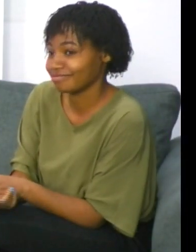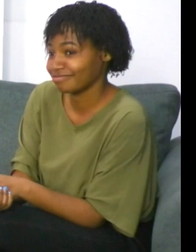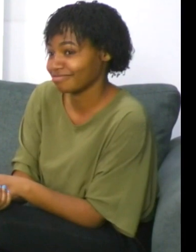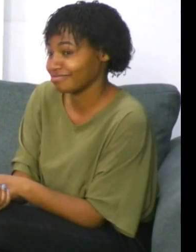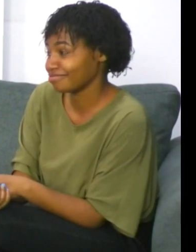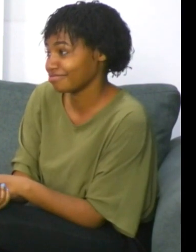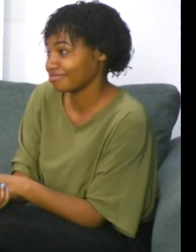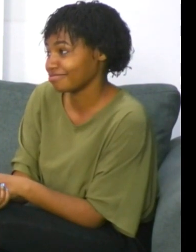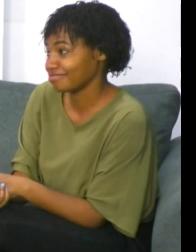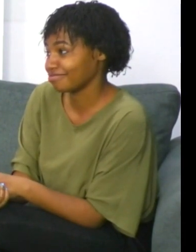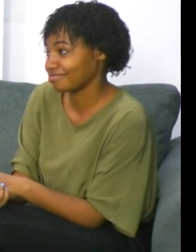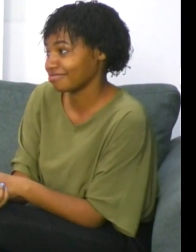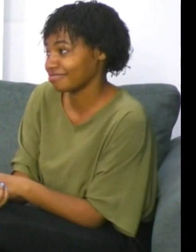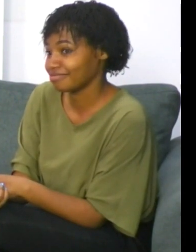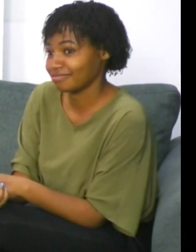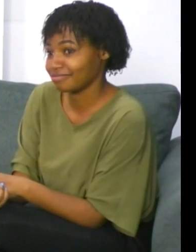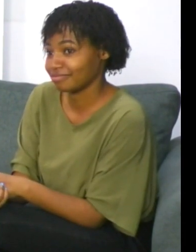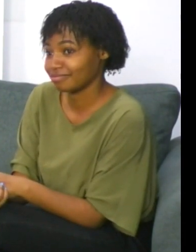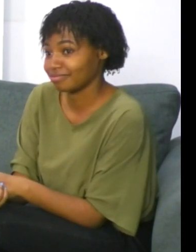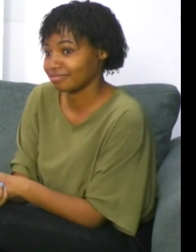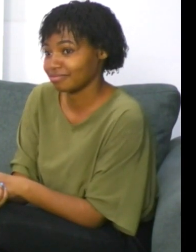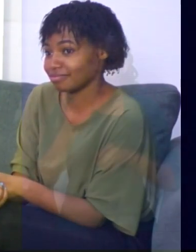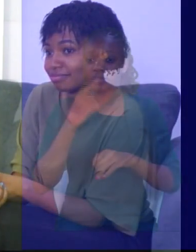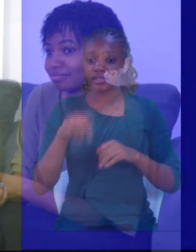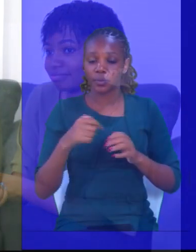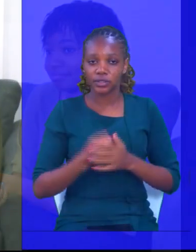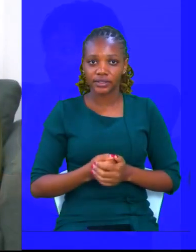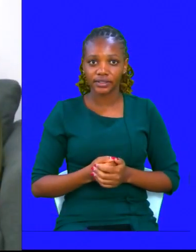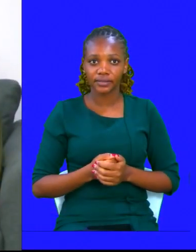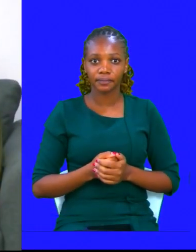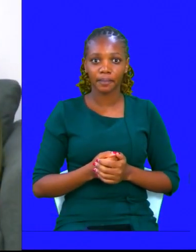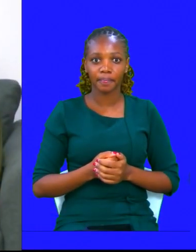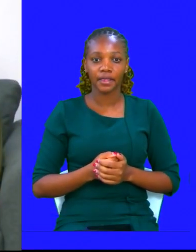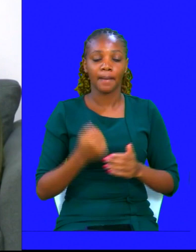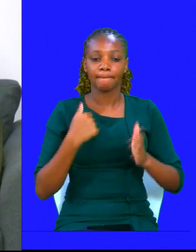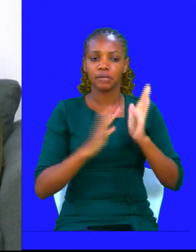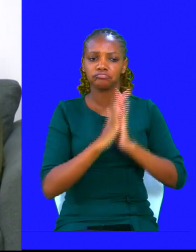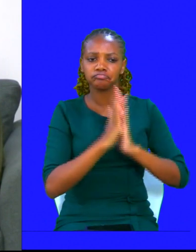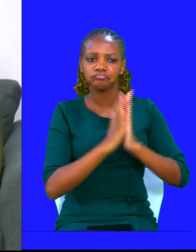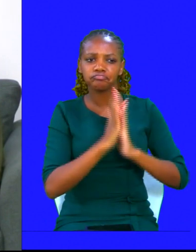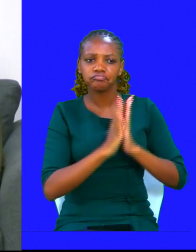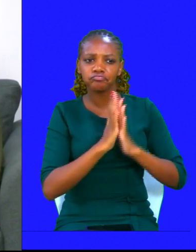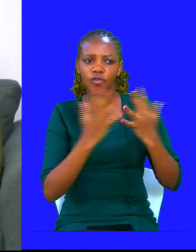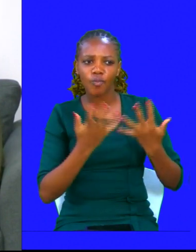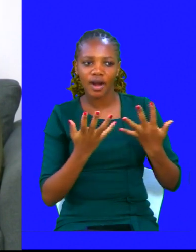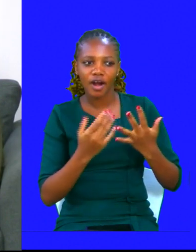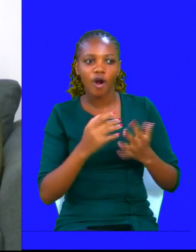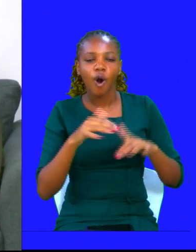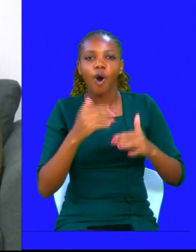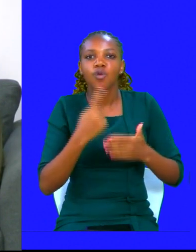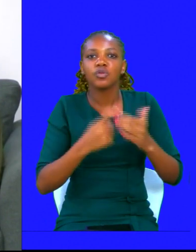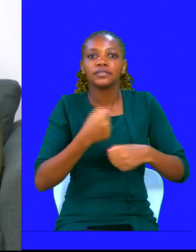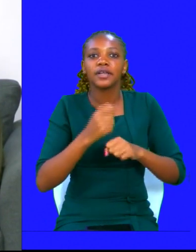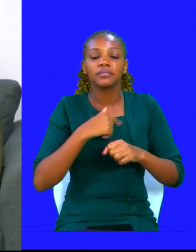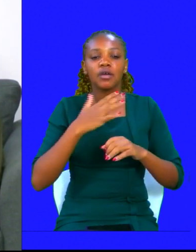want to achieve? Personally, I will say what actually inspired me, or what actually made me want to even learn